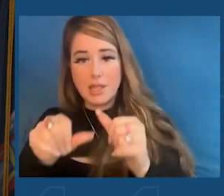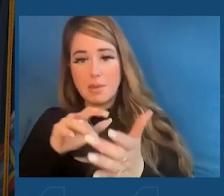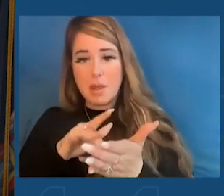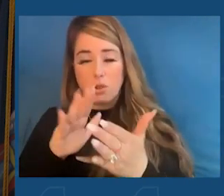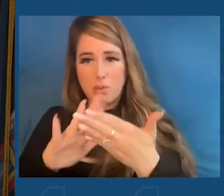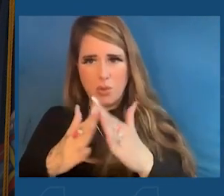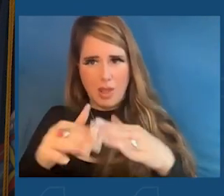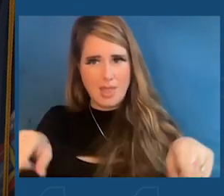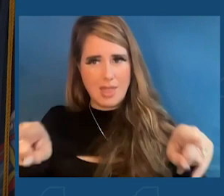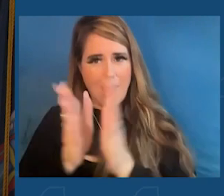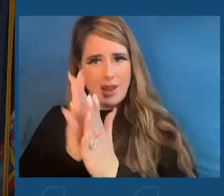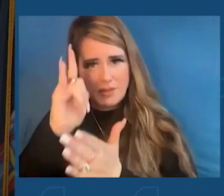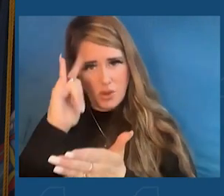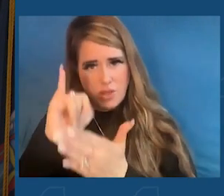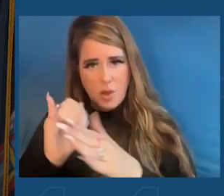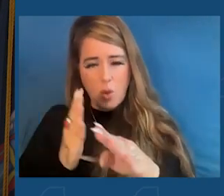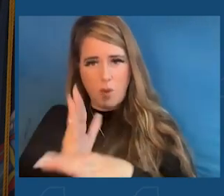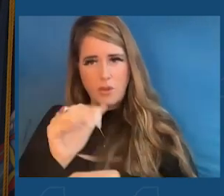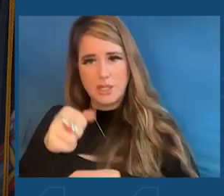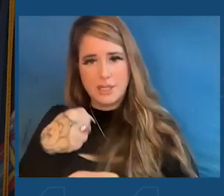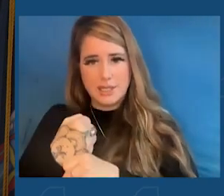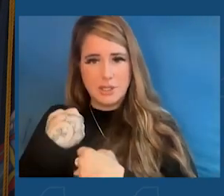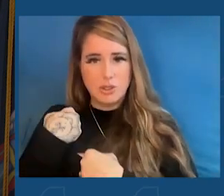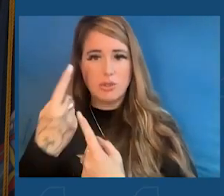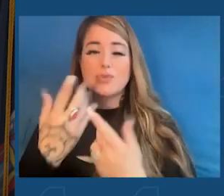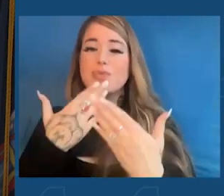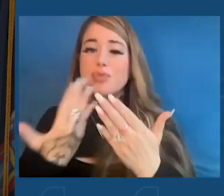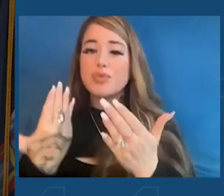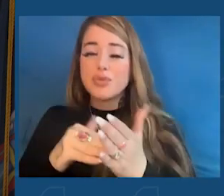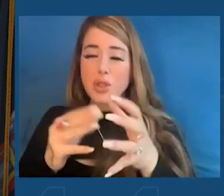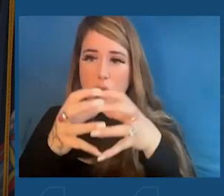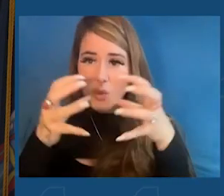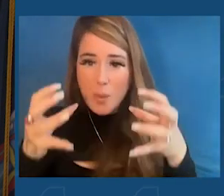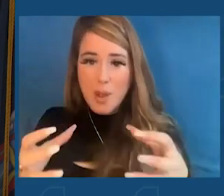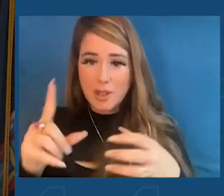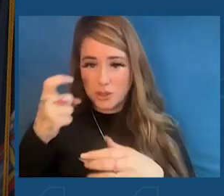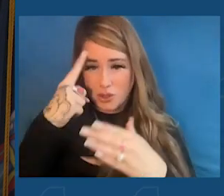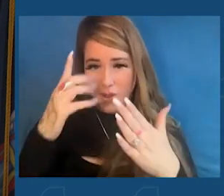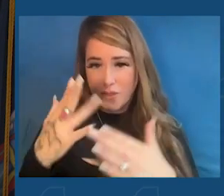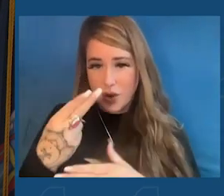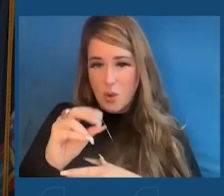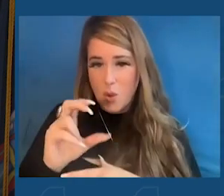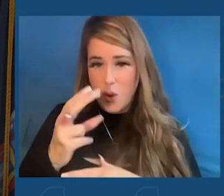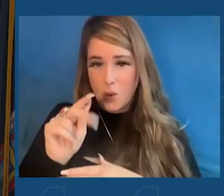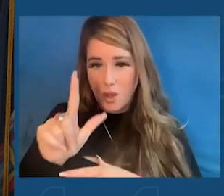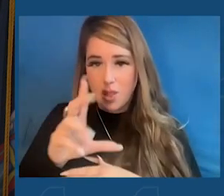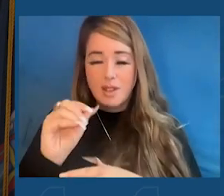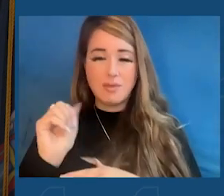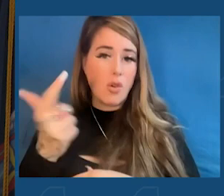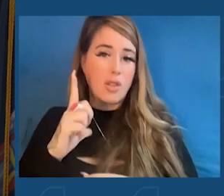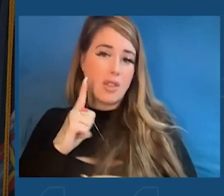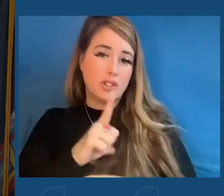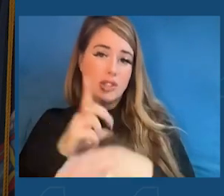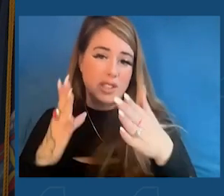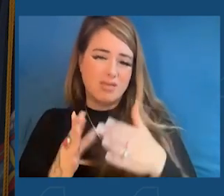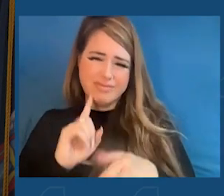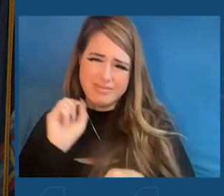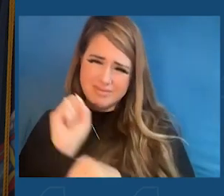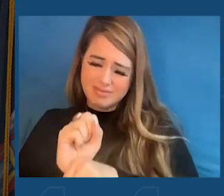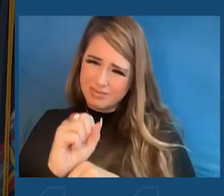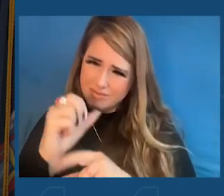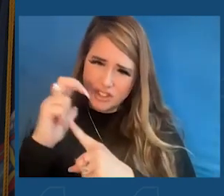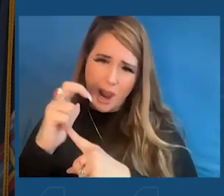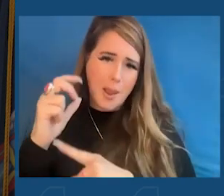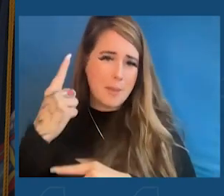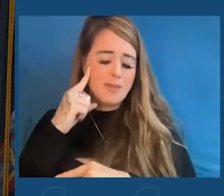for over a decade. Thank you again so much to Governor Hochul and the legislators today for being such champions for youth reproductive